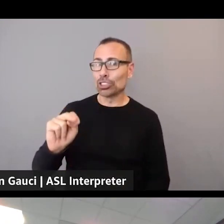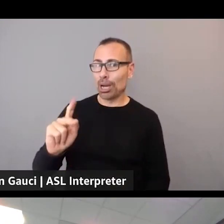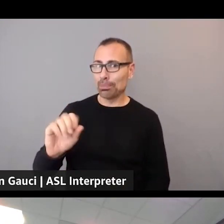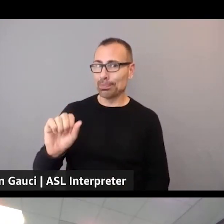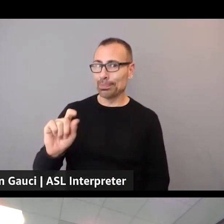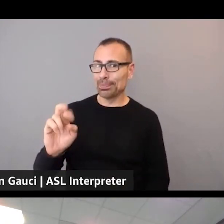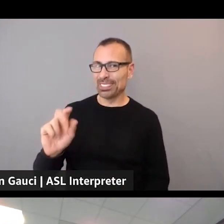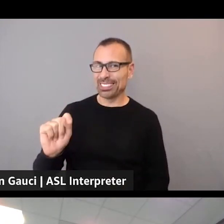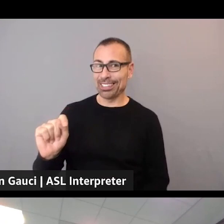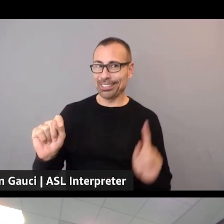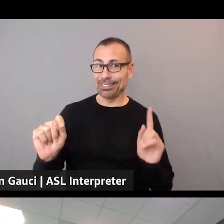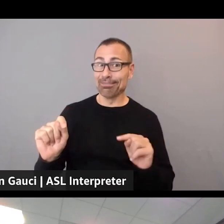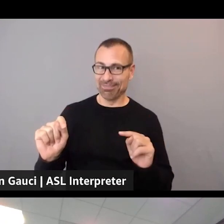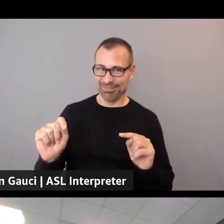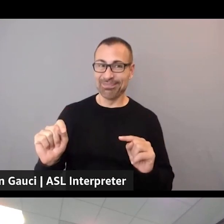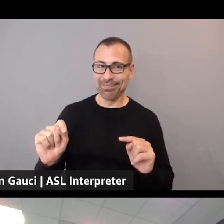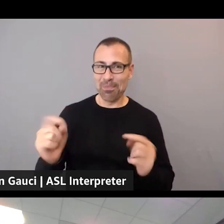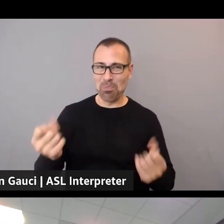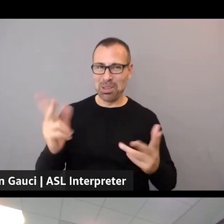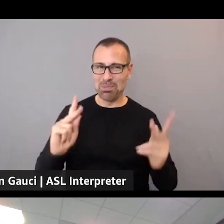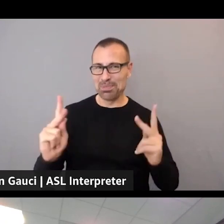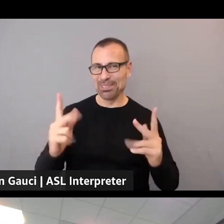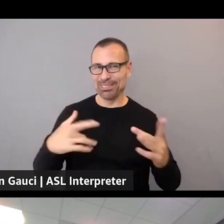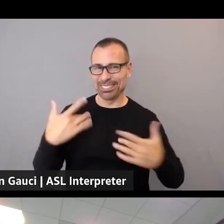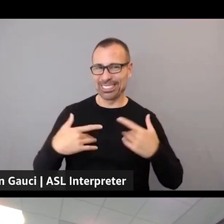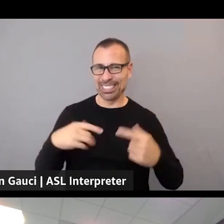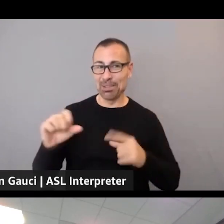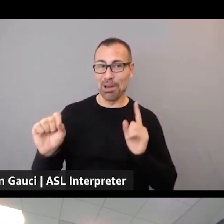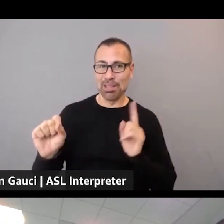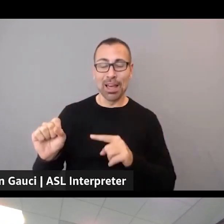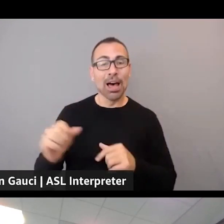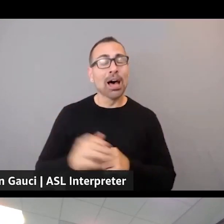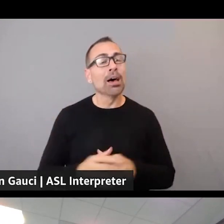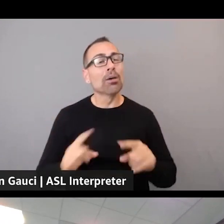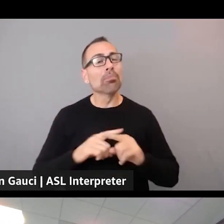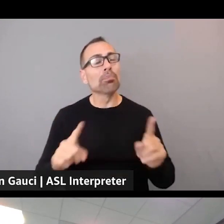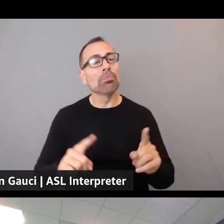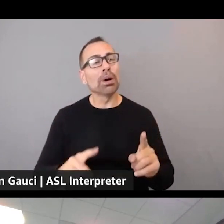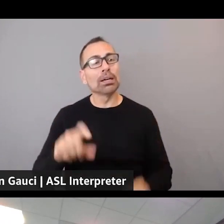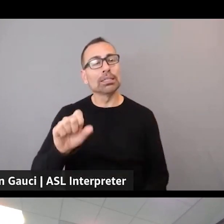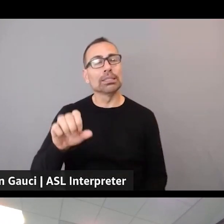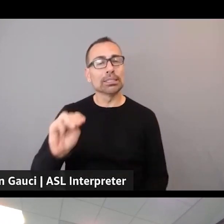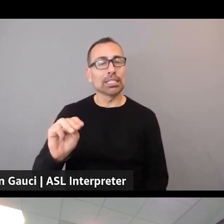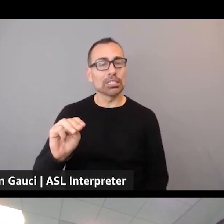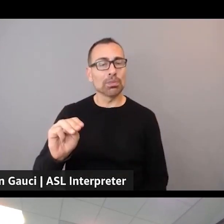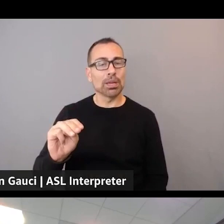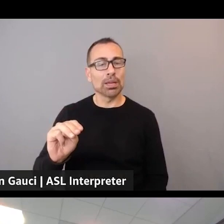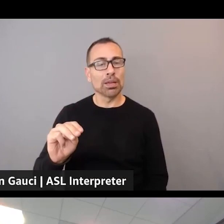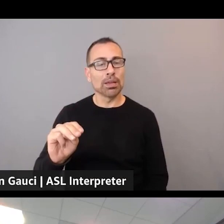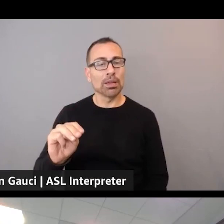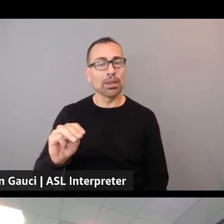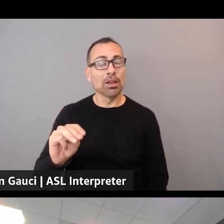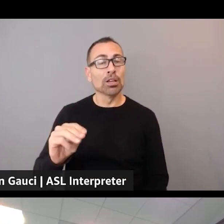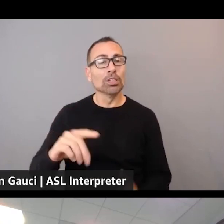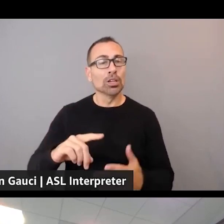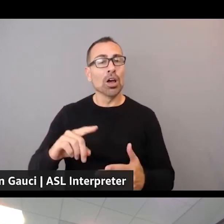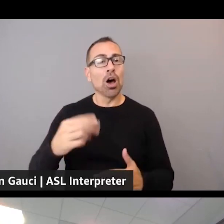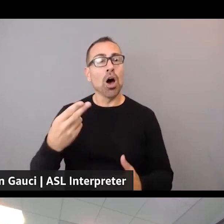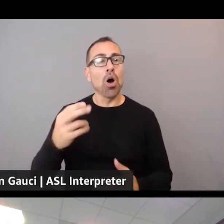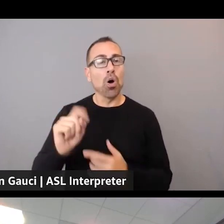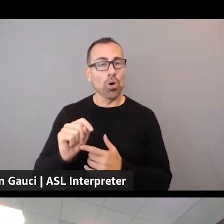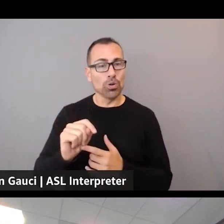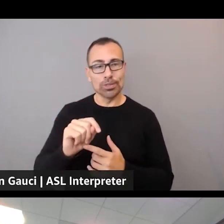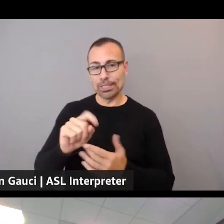of excitement around Jumpstart. But SageMaker started as hosted notebooks and has evolved to